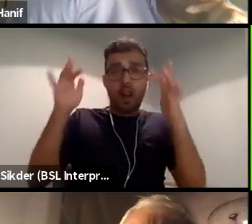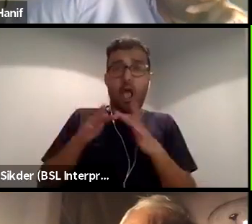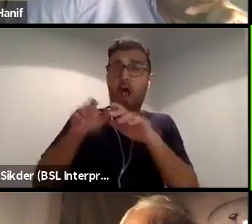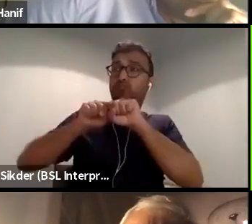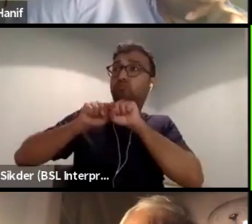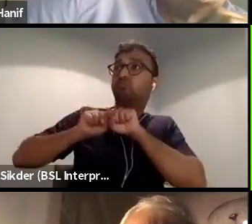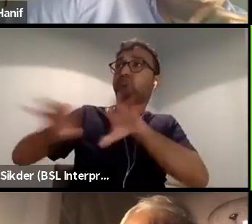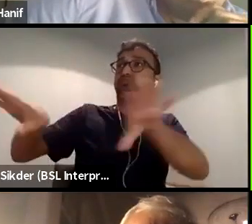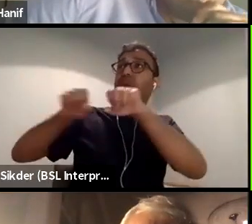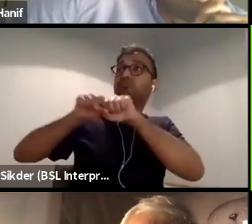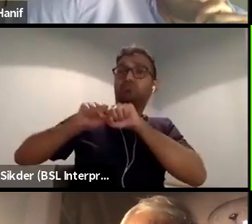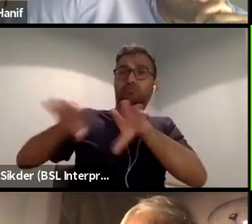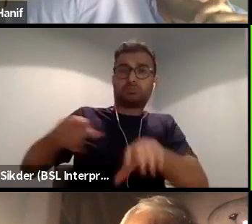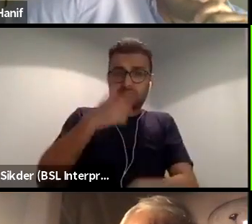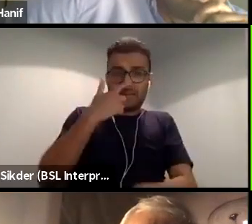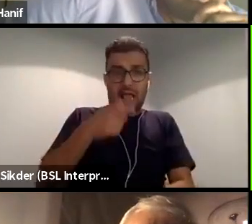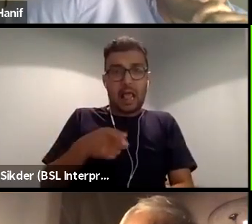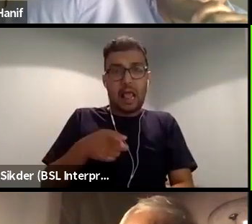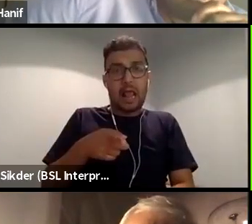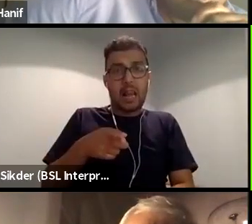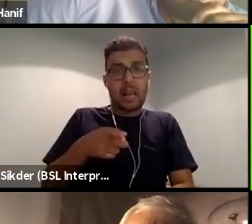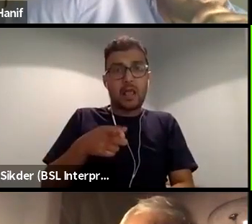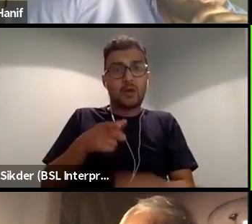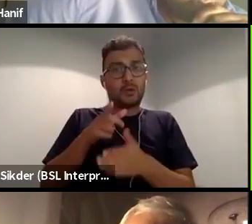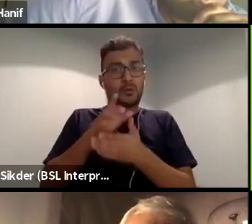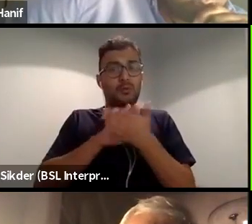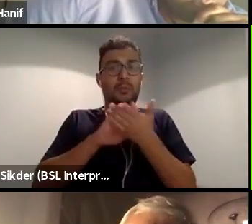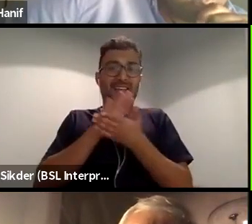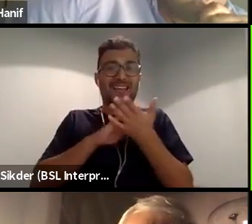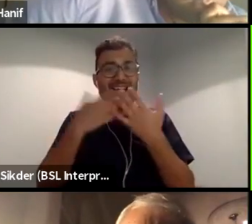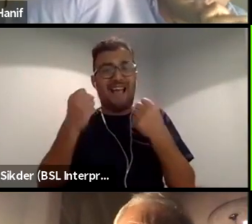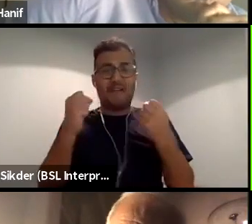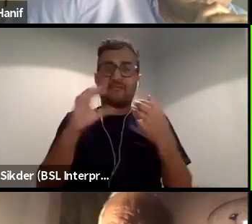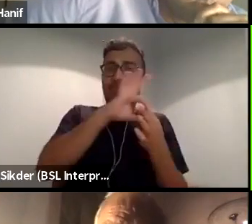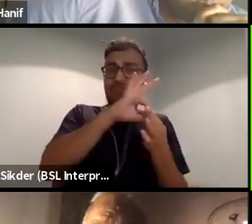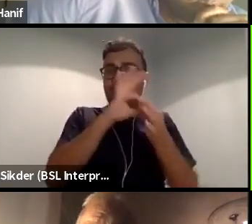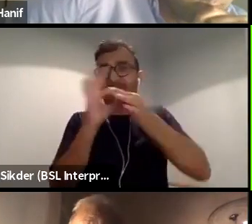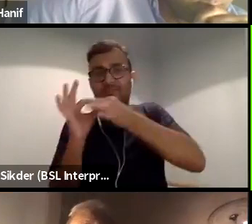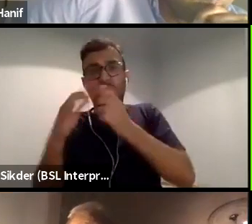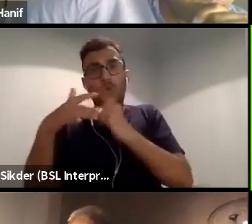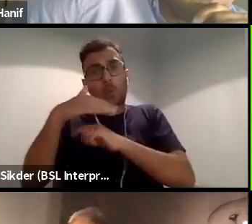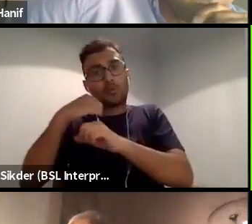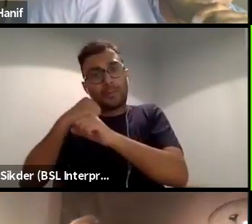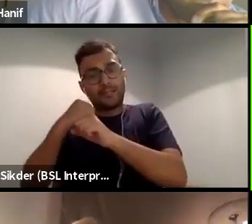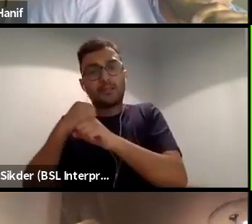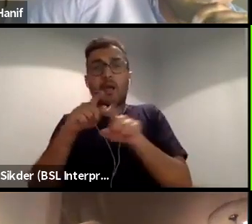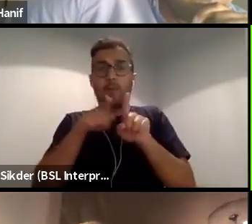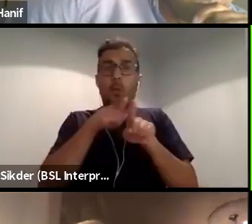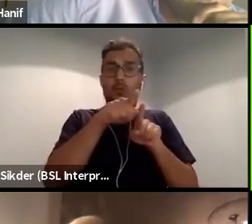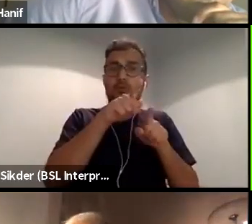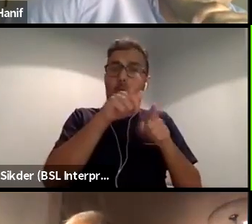this bleeds into the issue of media reporting as well. And I really think that